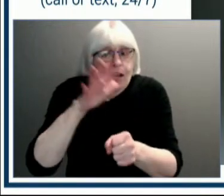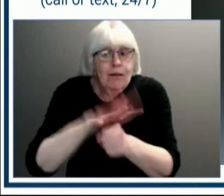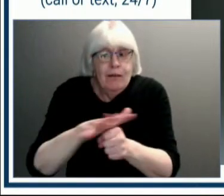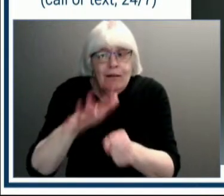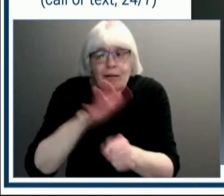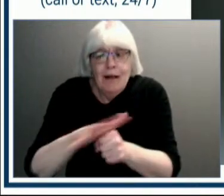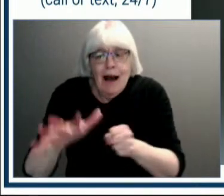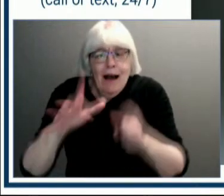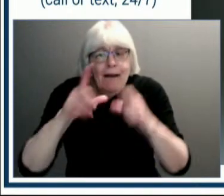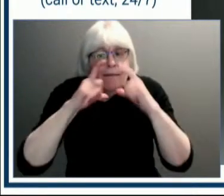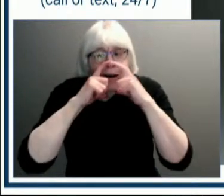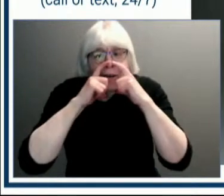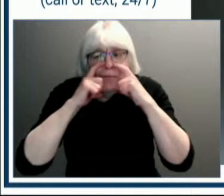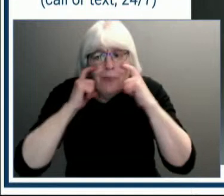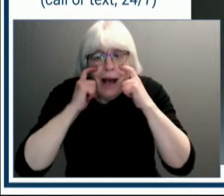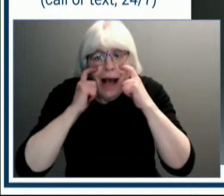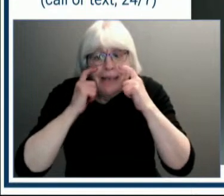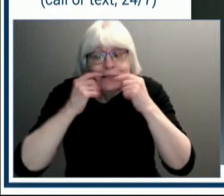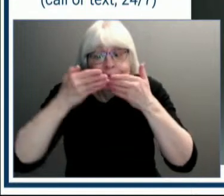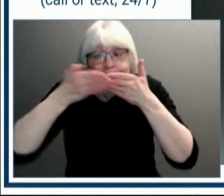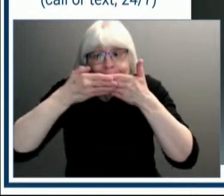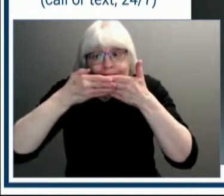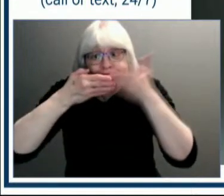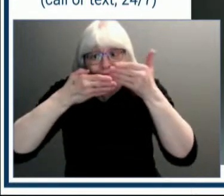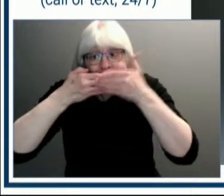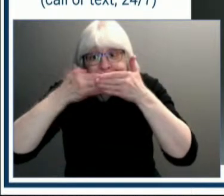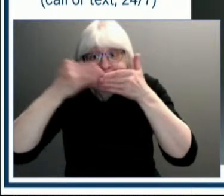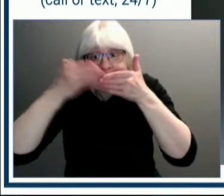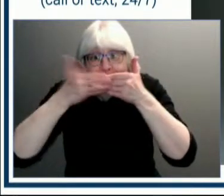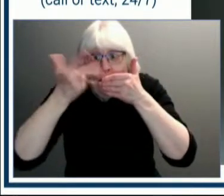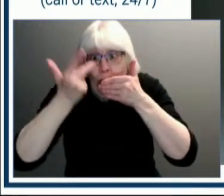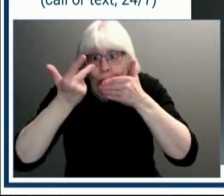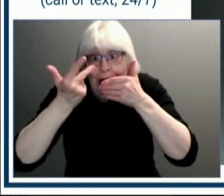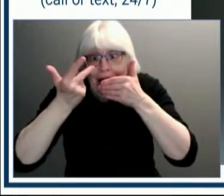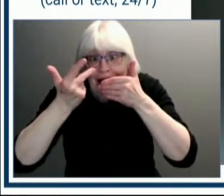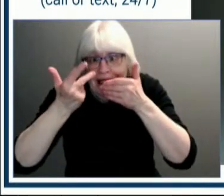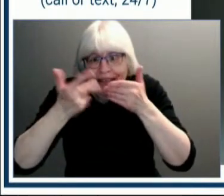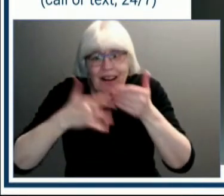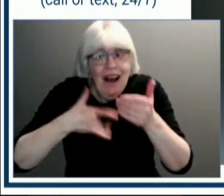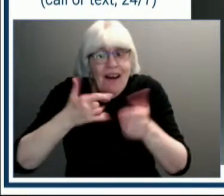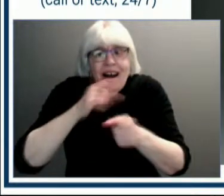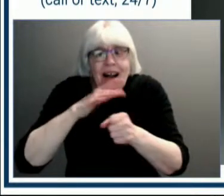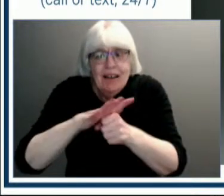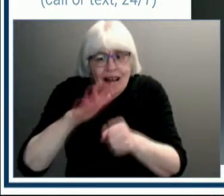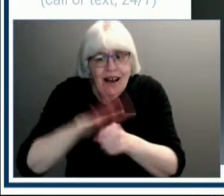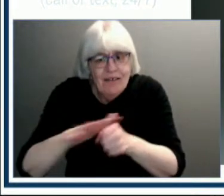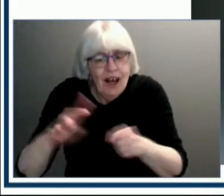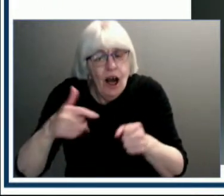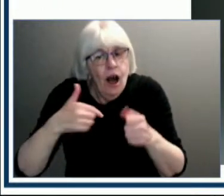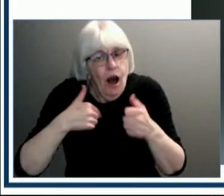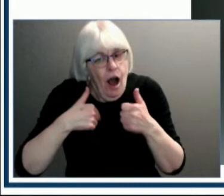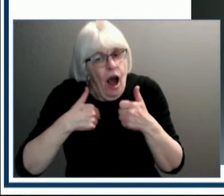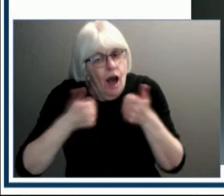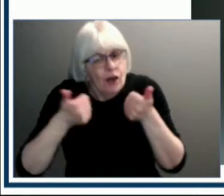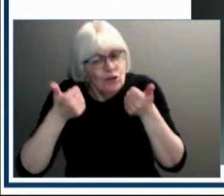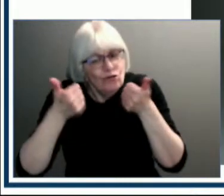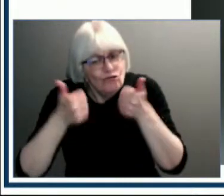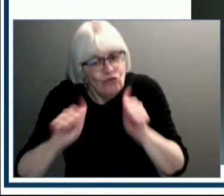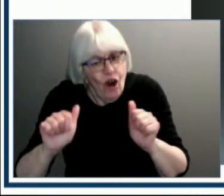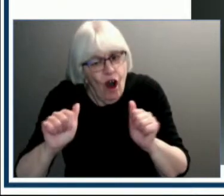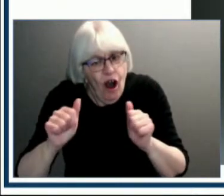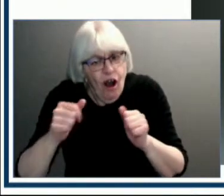certainly are procuring a supply of 3-layered cloth masks and to be having those available for schools.